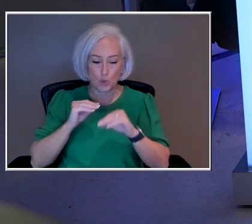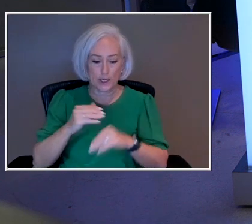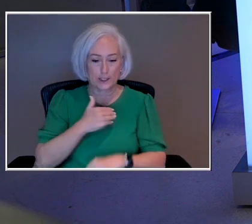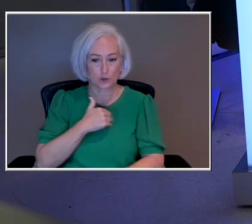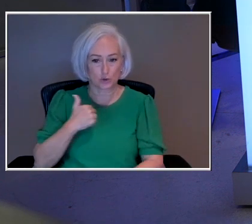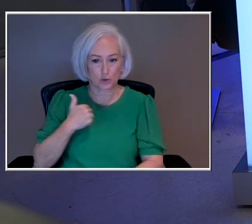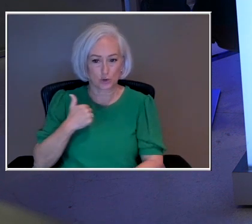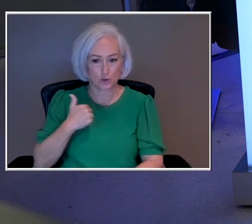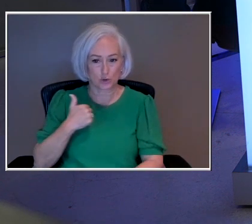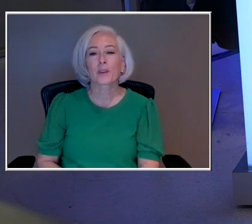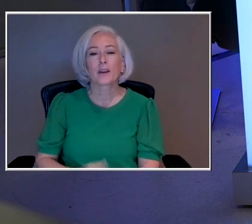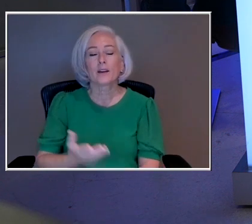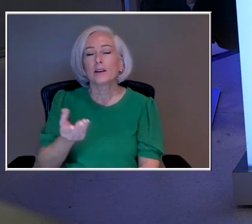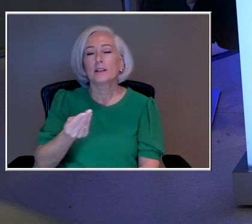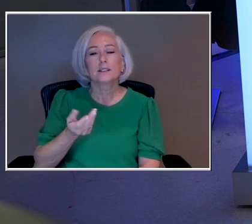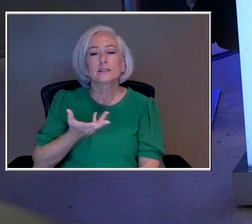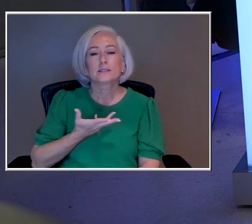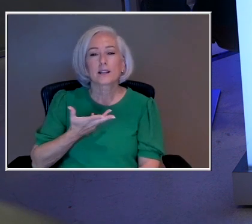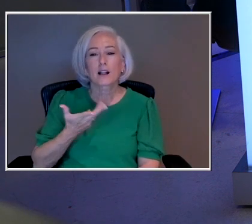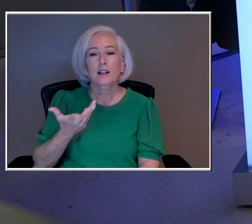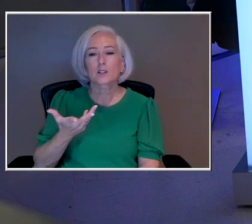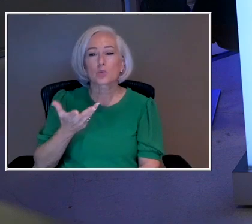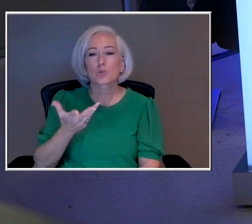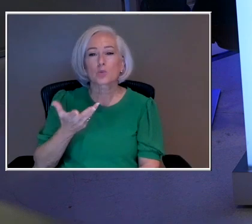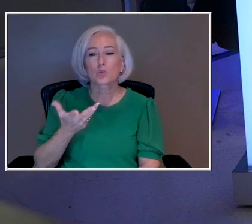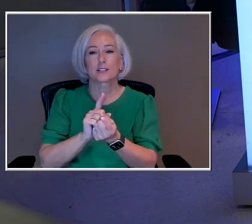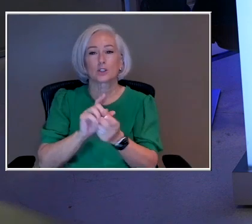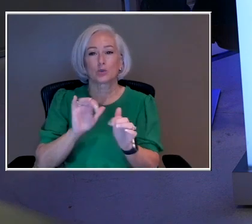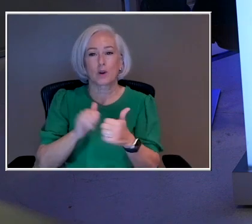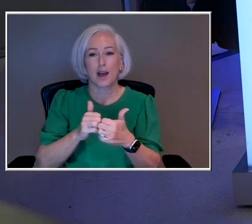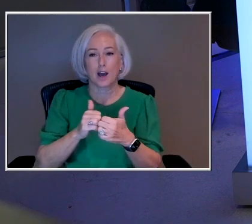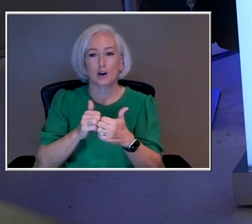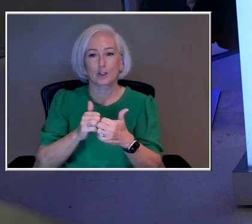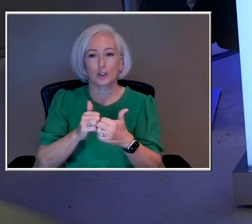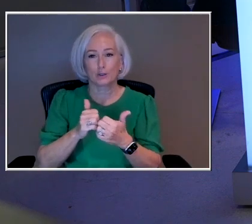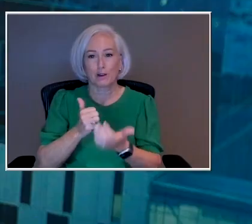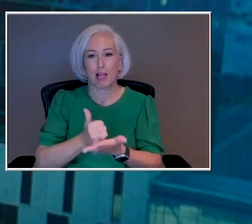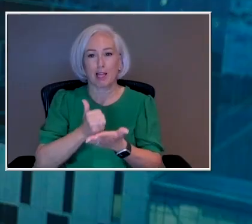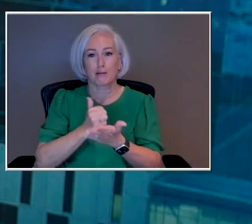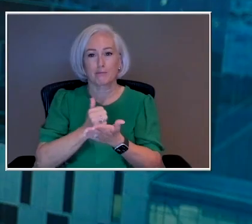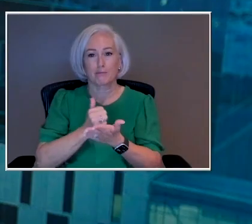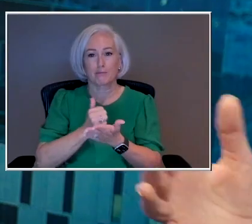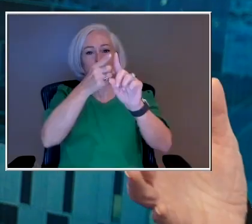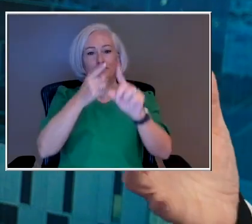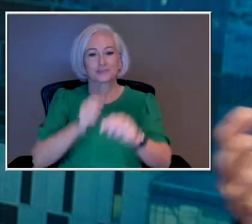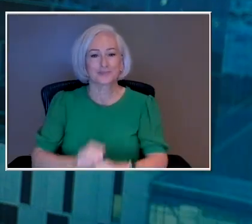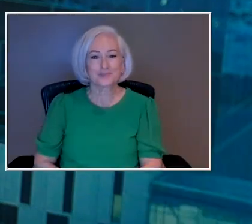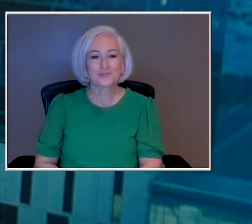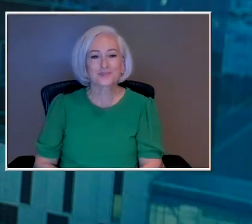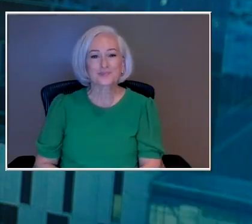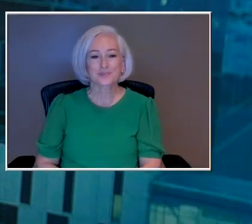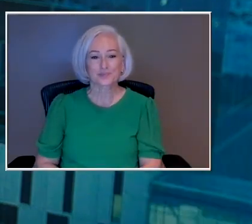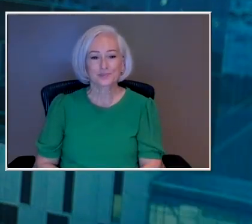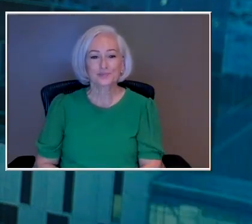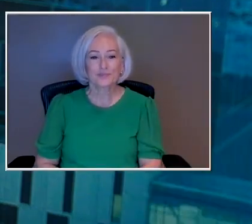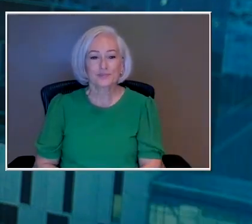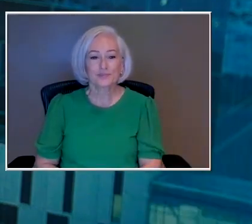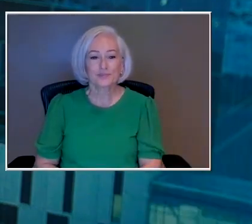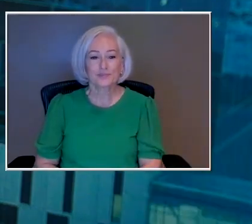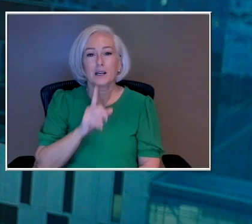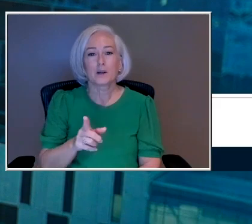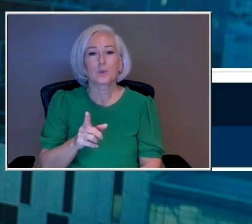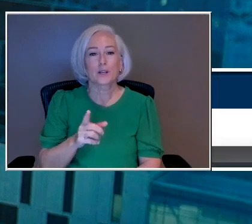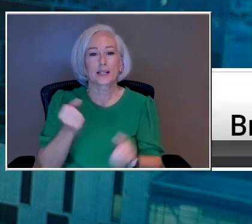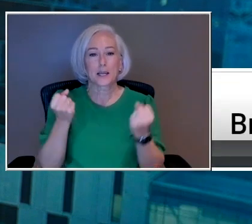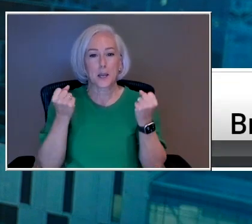and kind of that strategy to get her back to her. To herself today. Yes. Yes. Really it's that multidisciplinary plan. We talk a